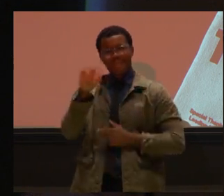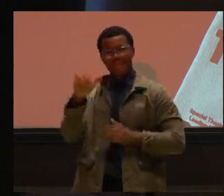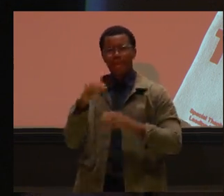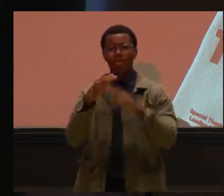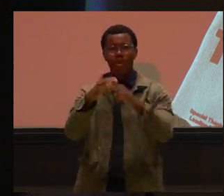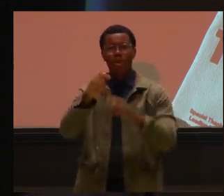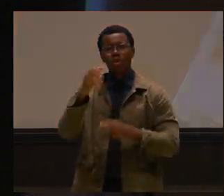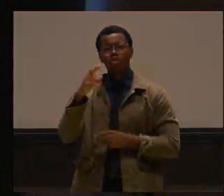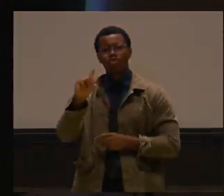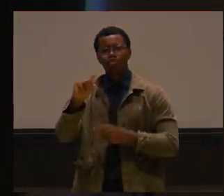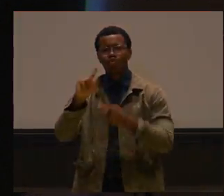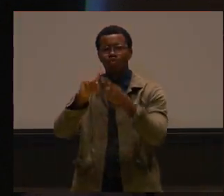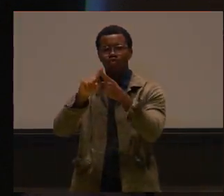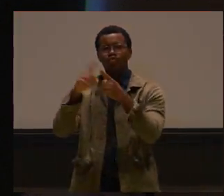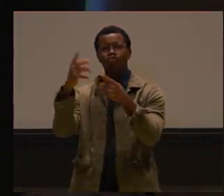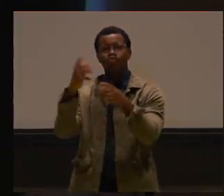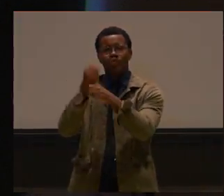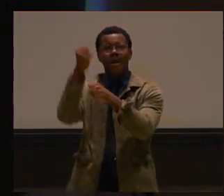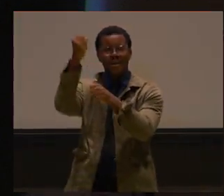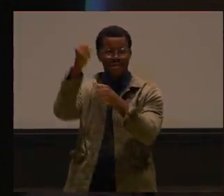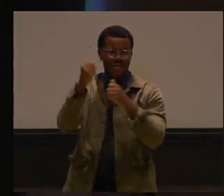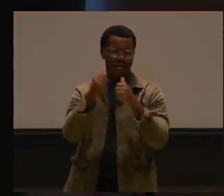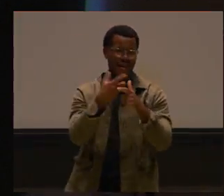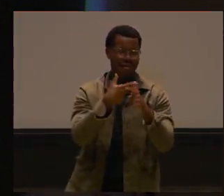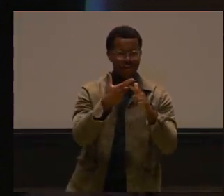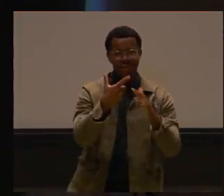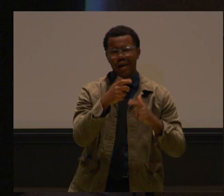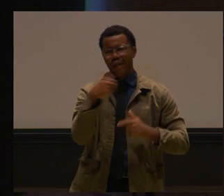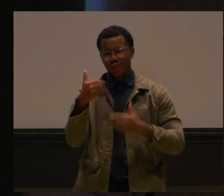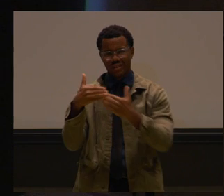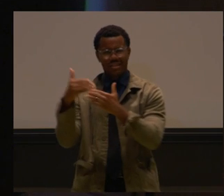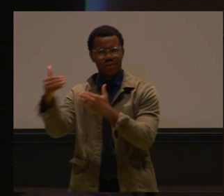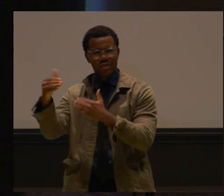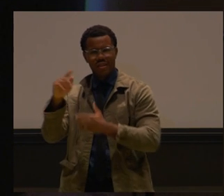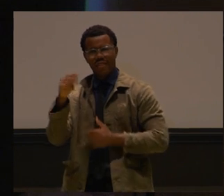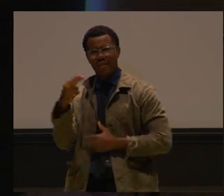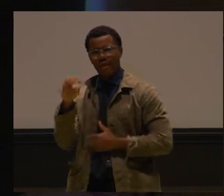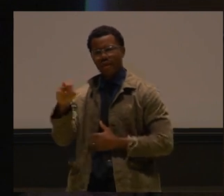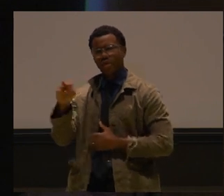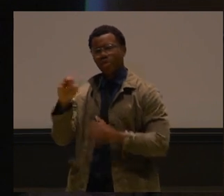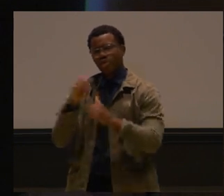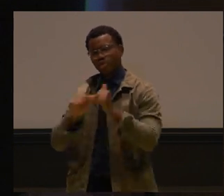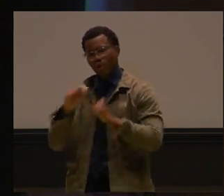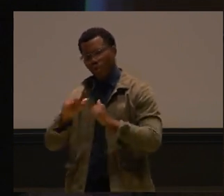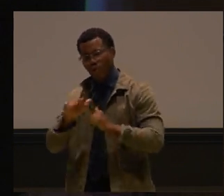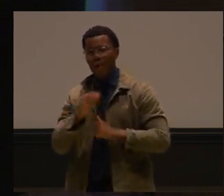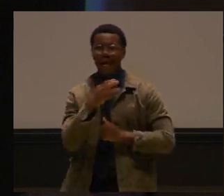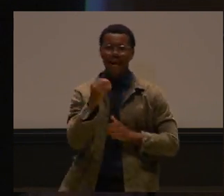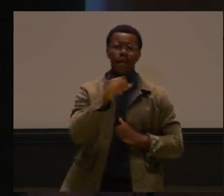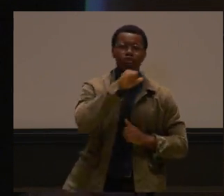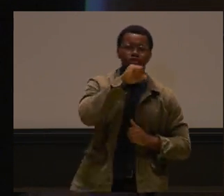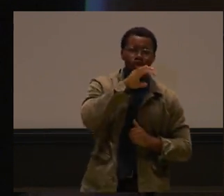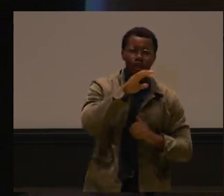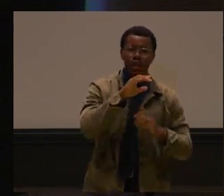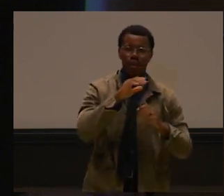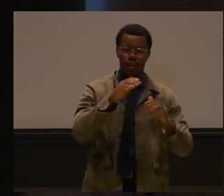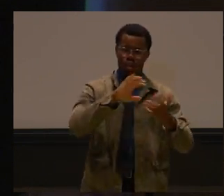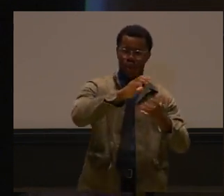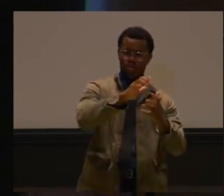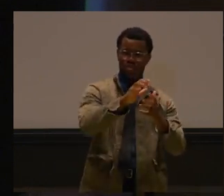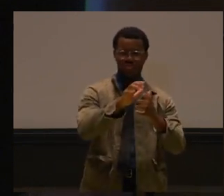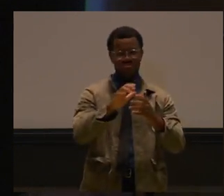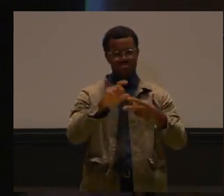two comedic web series, The Show for the BBC and YouTube show Dirty Laundry. Her first short